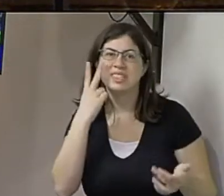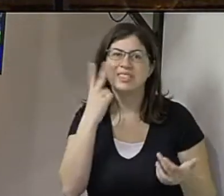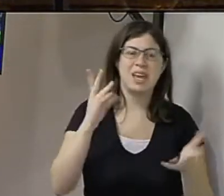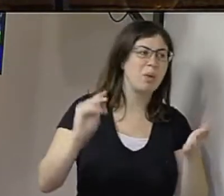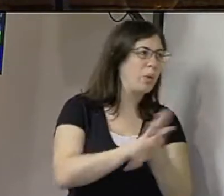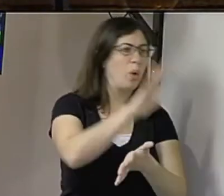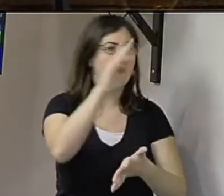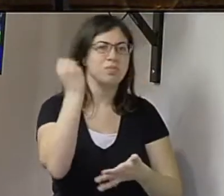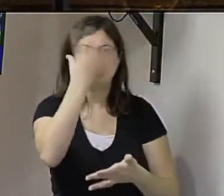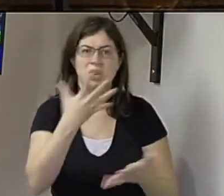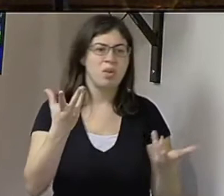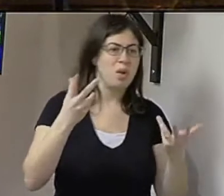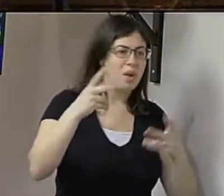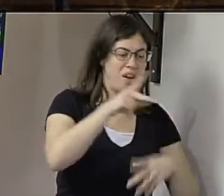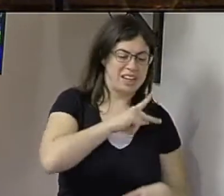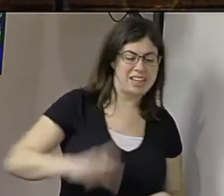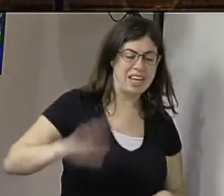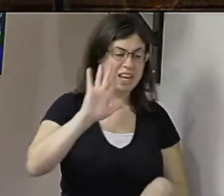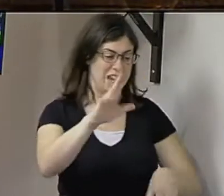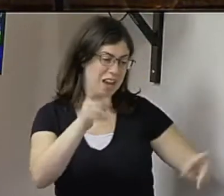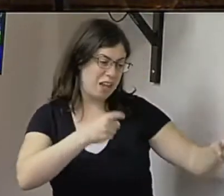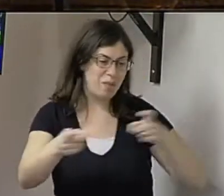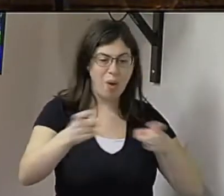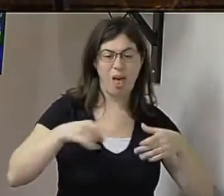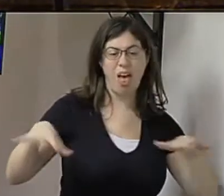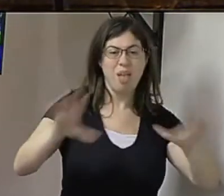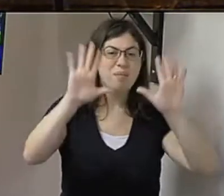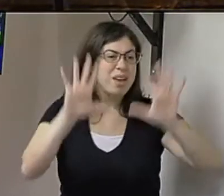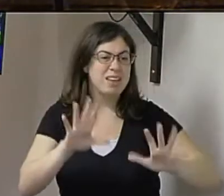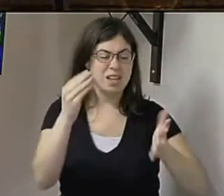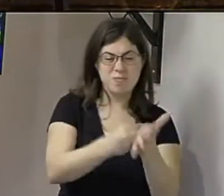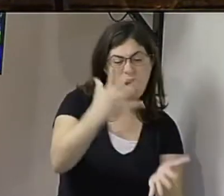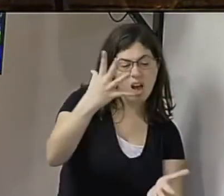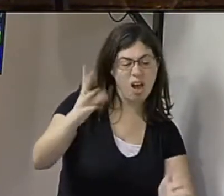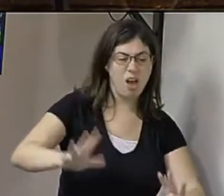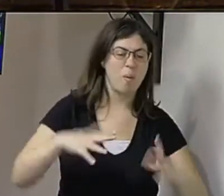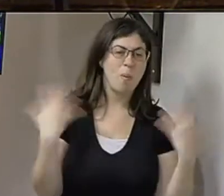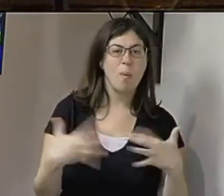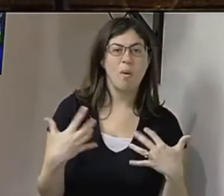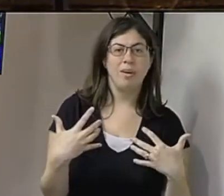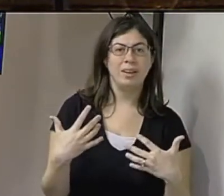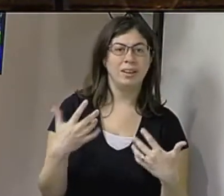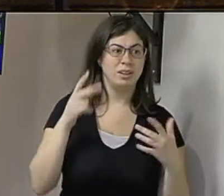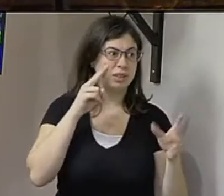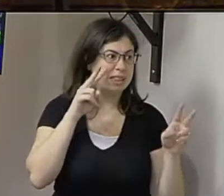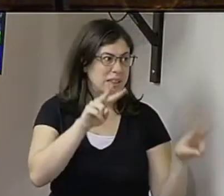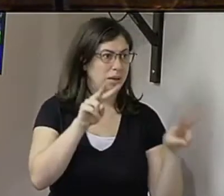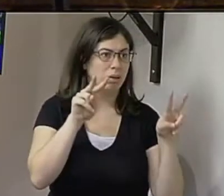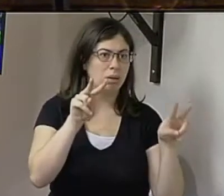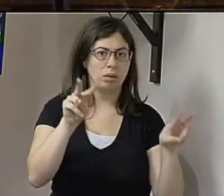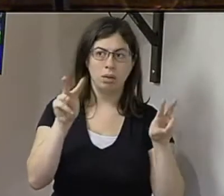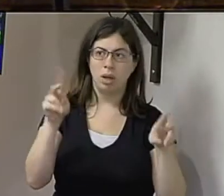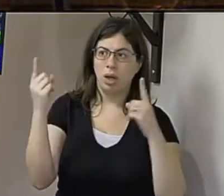how glorious our king's rule is and how amazing he is and his treasure and his wealth. And you start to witness this scene